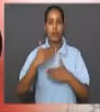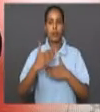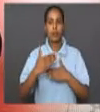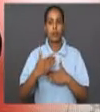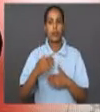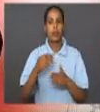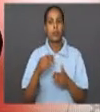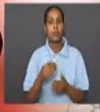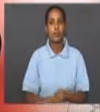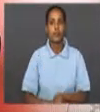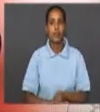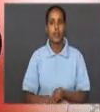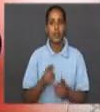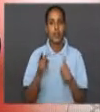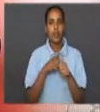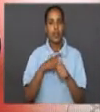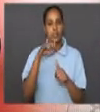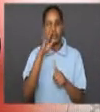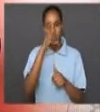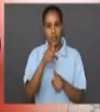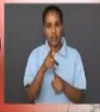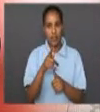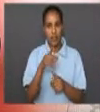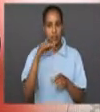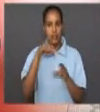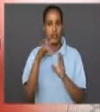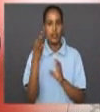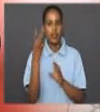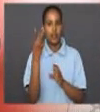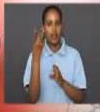for Perspex was first discovered in